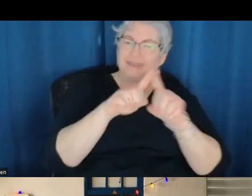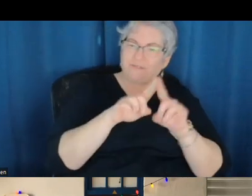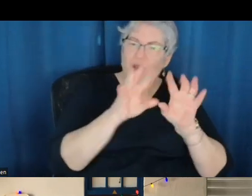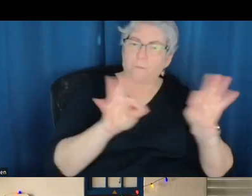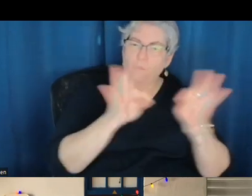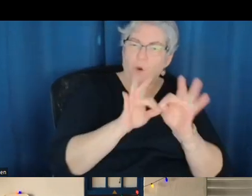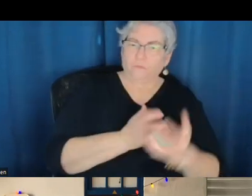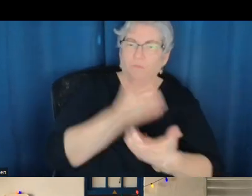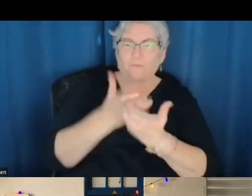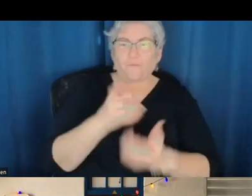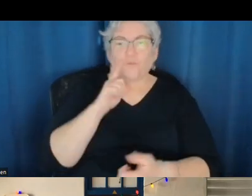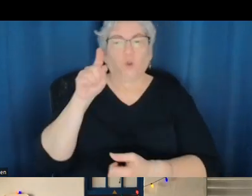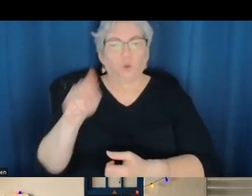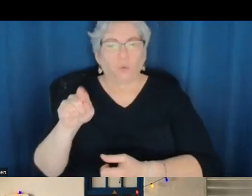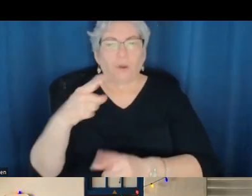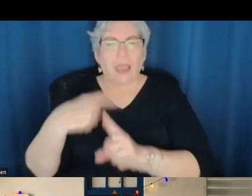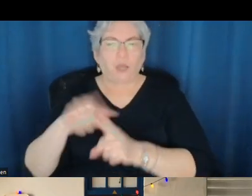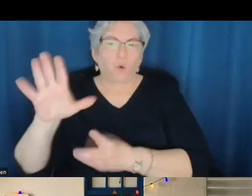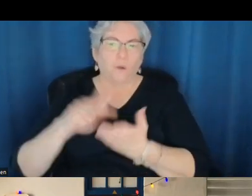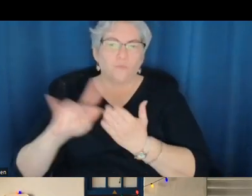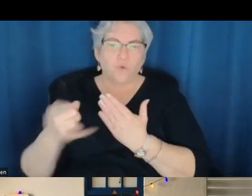you and your project.